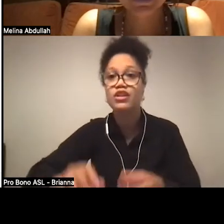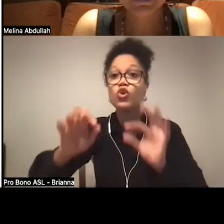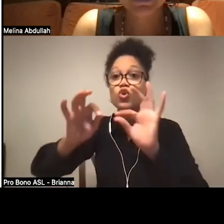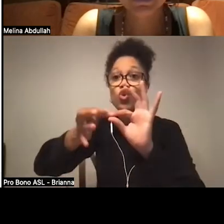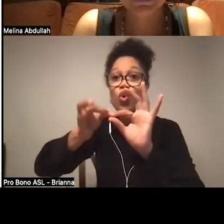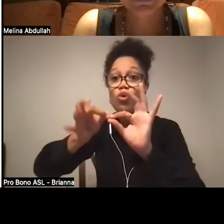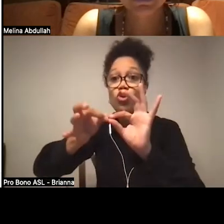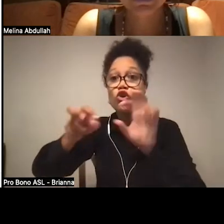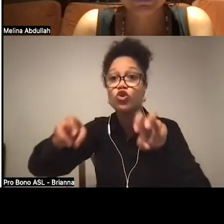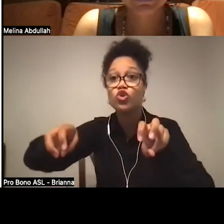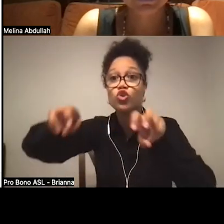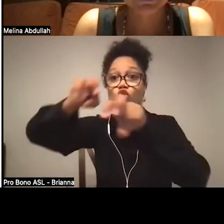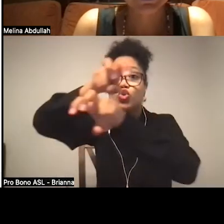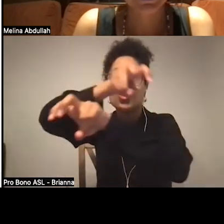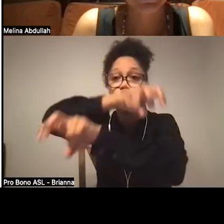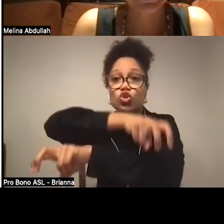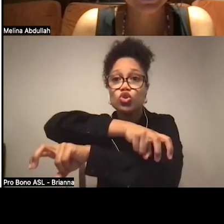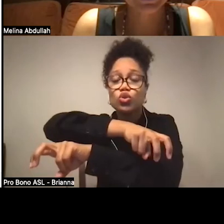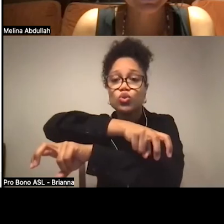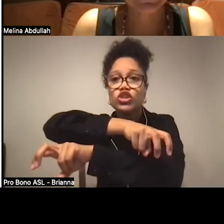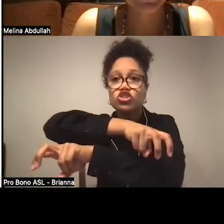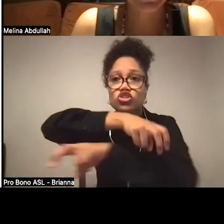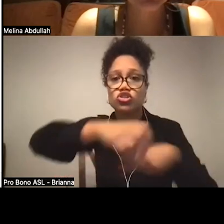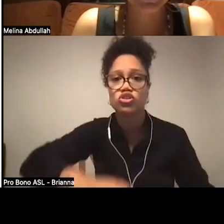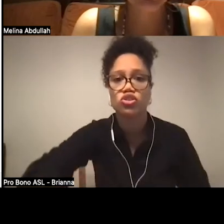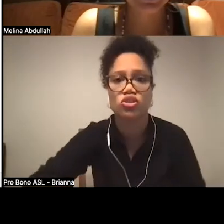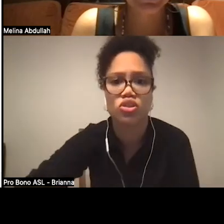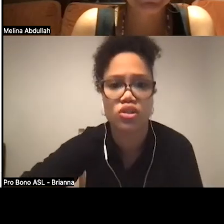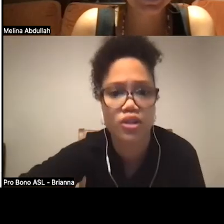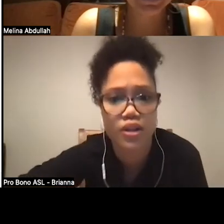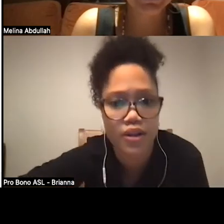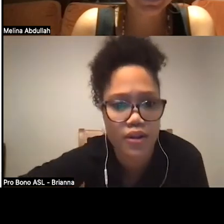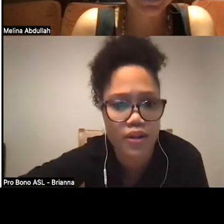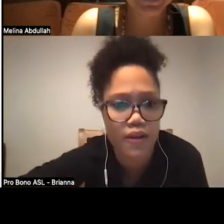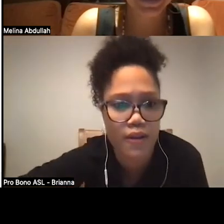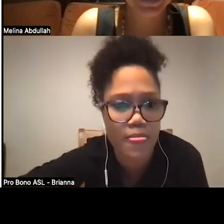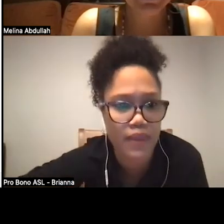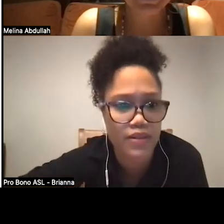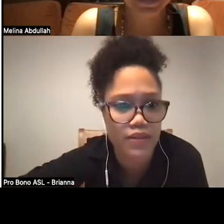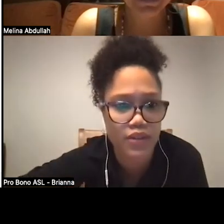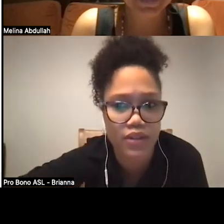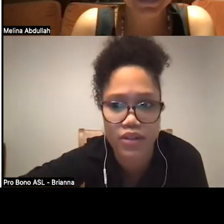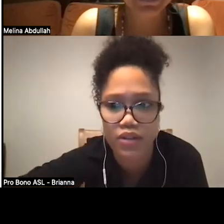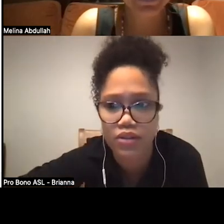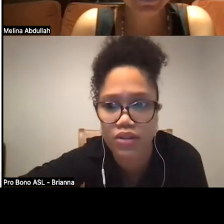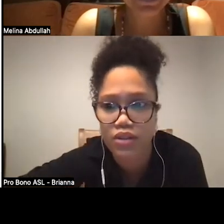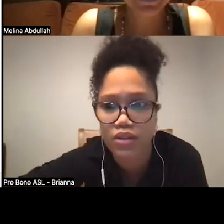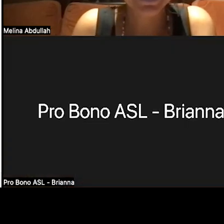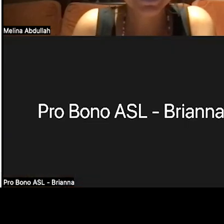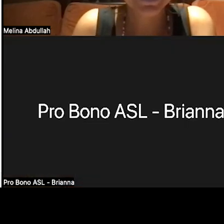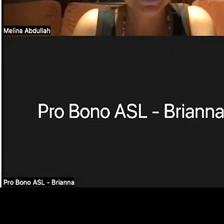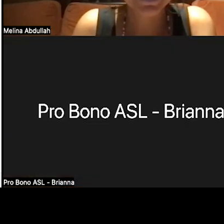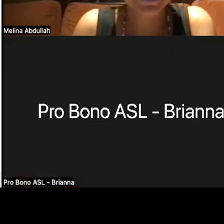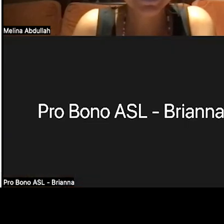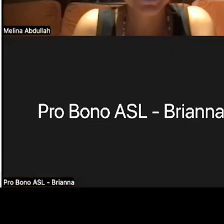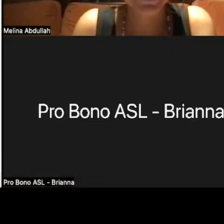Yes, but we can also see a lot of your screen. I don't care. Wait. Okay. Did I have some text messages?